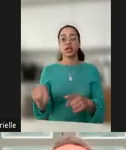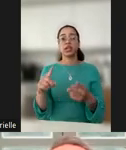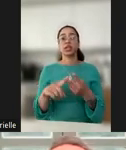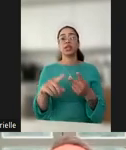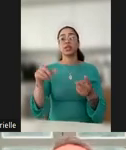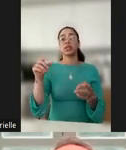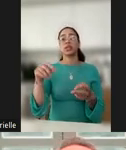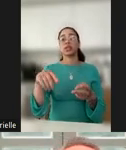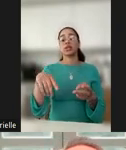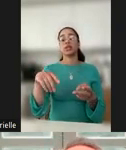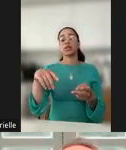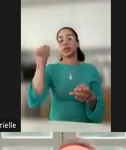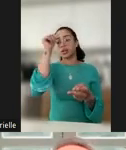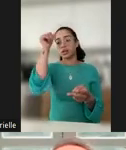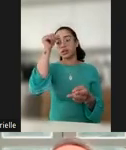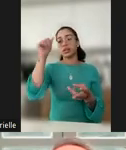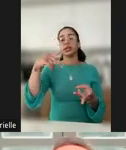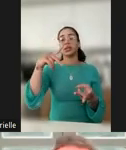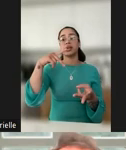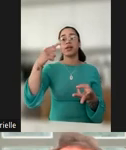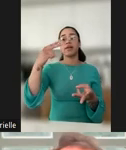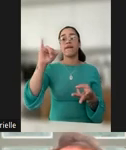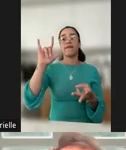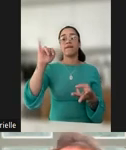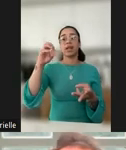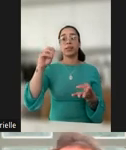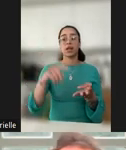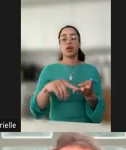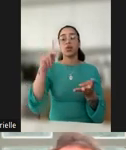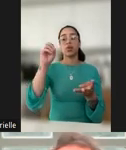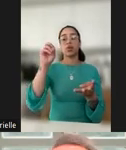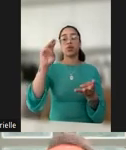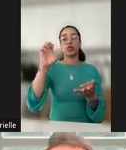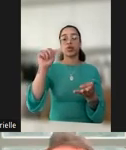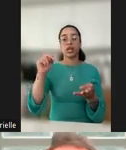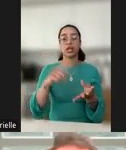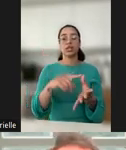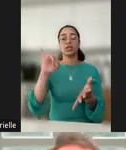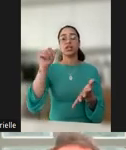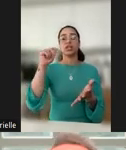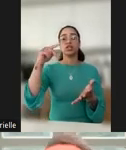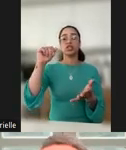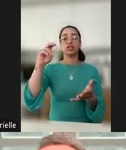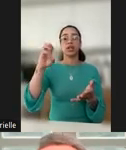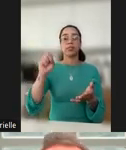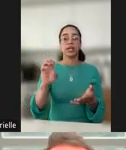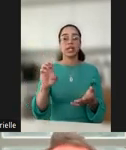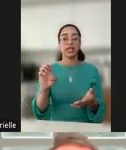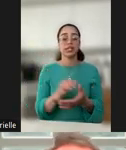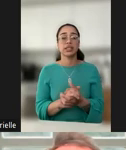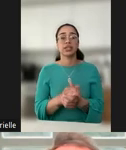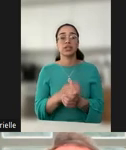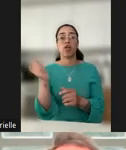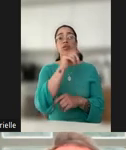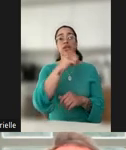by Filipino, by Vietnamese, by Korean, by Japanese. So all the other groups actually totaling